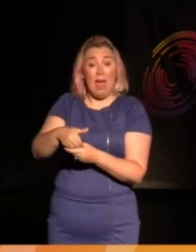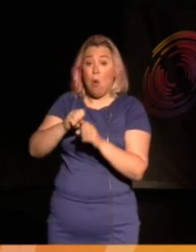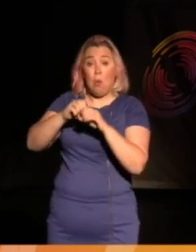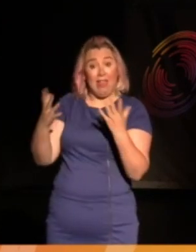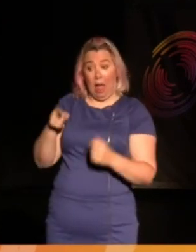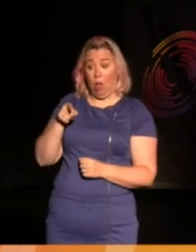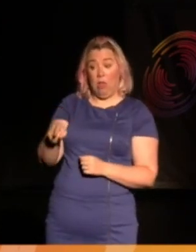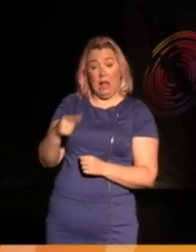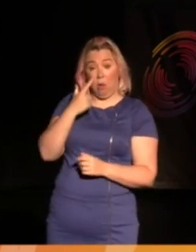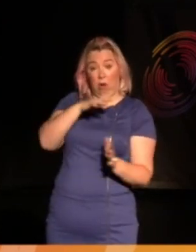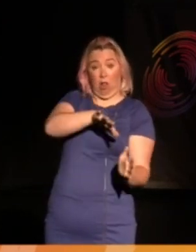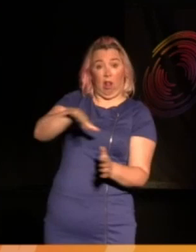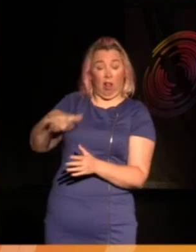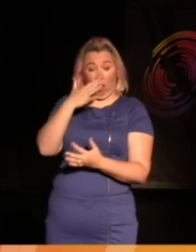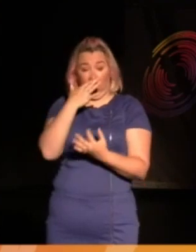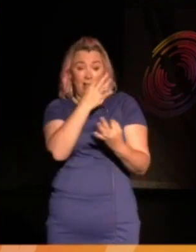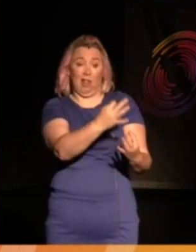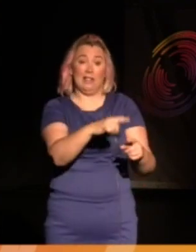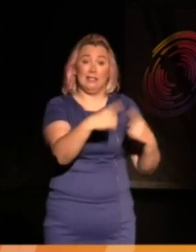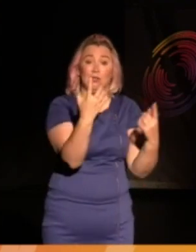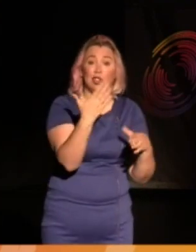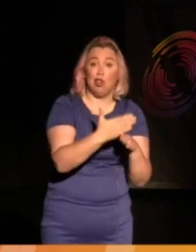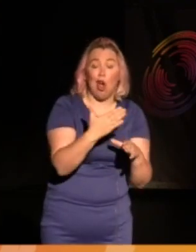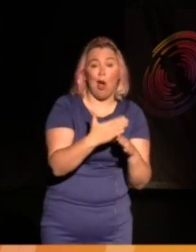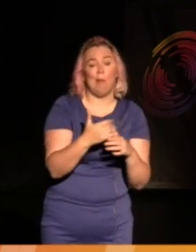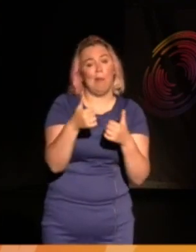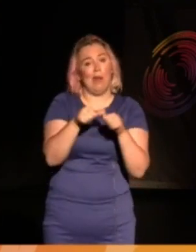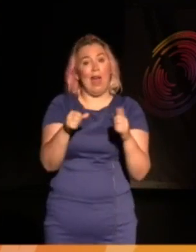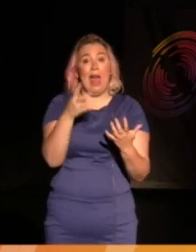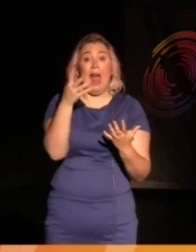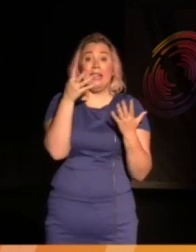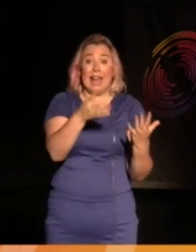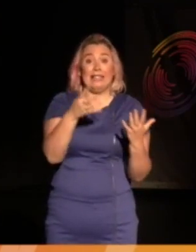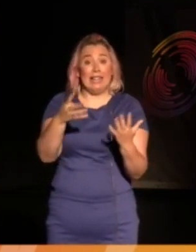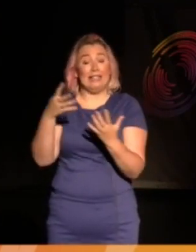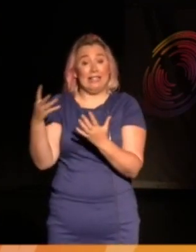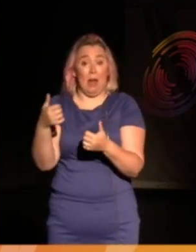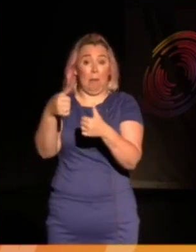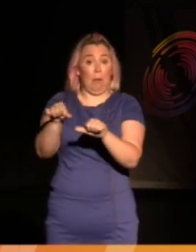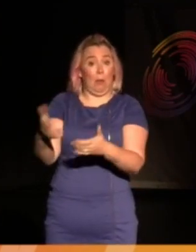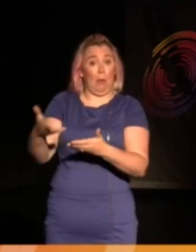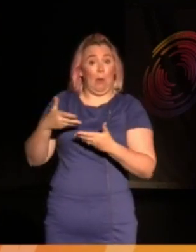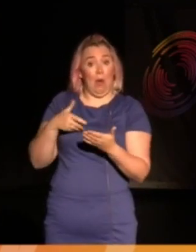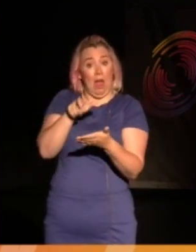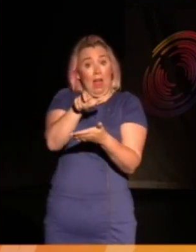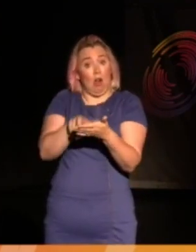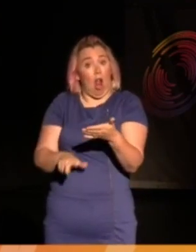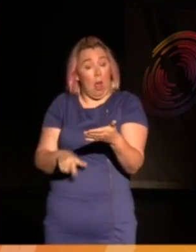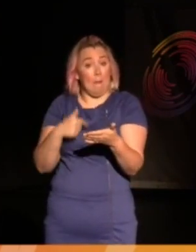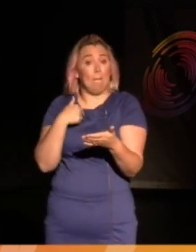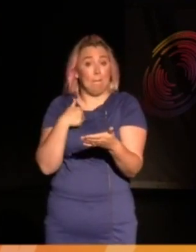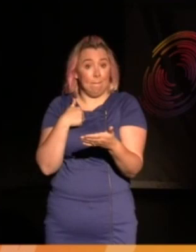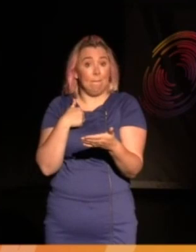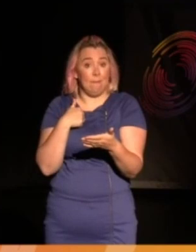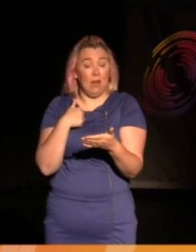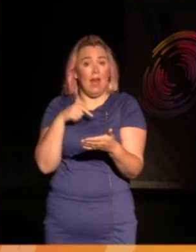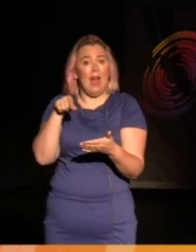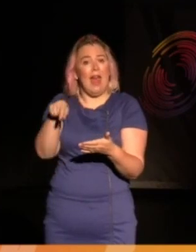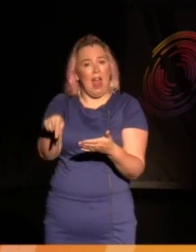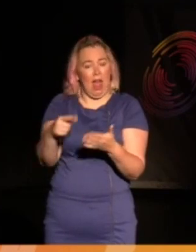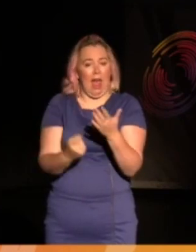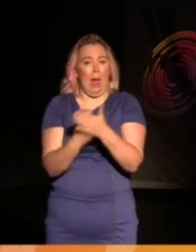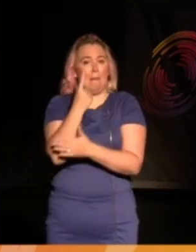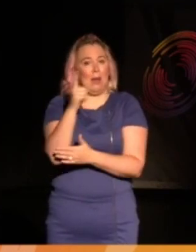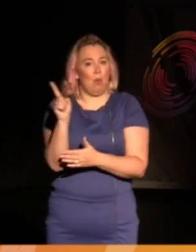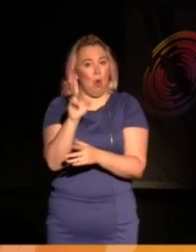profession. I got my column in 1999, the year the Macpherson report into the racist murder of Stephen